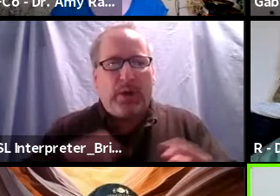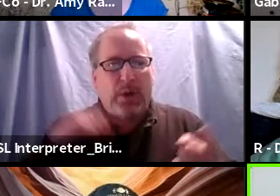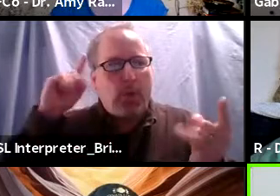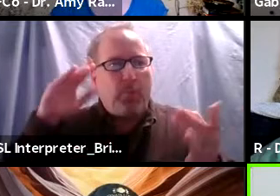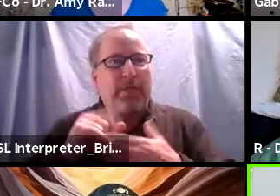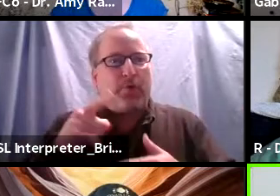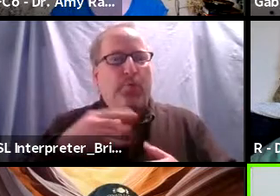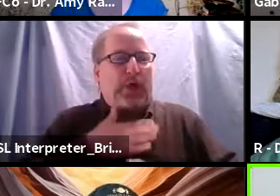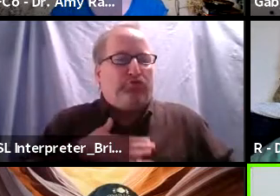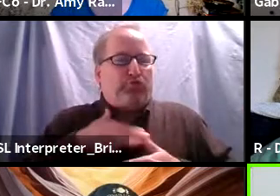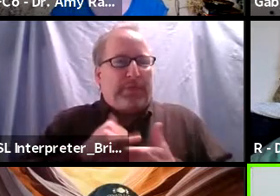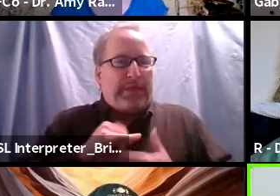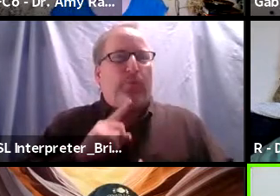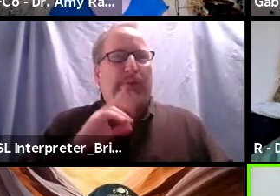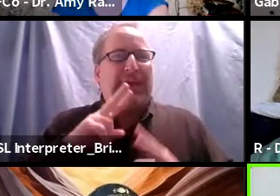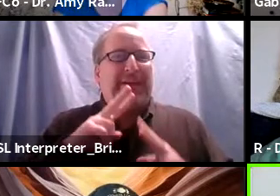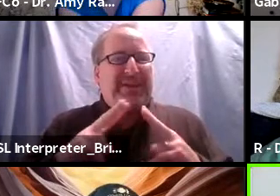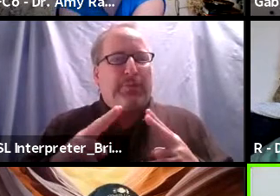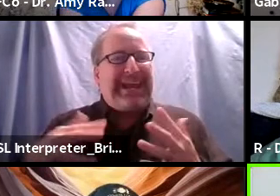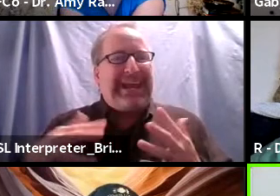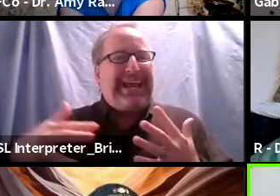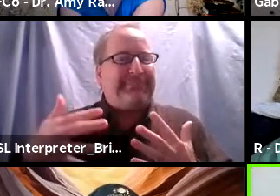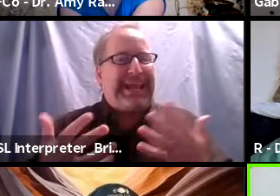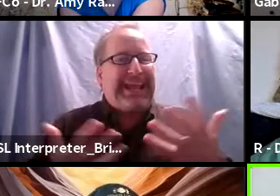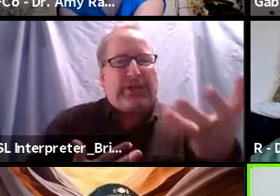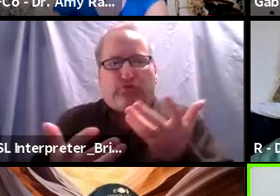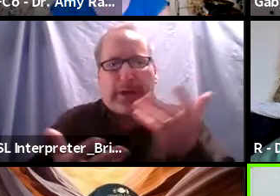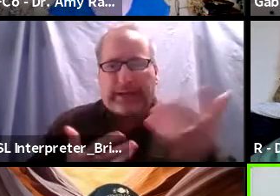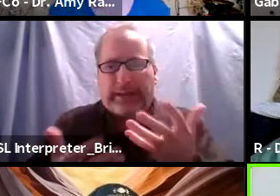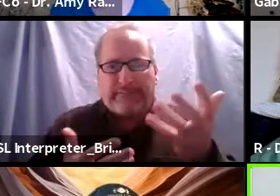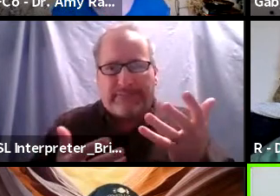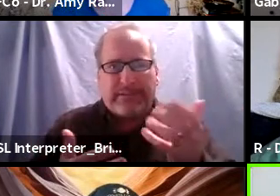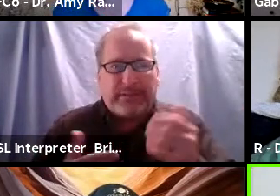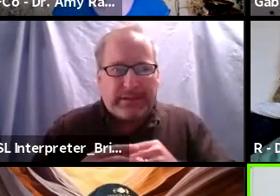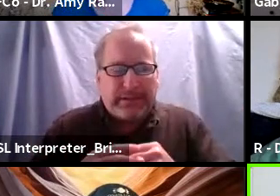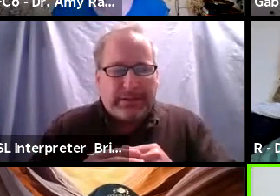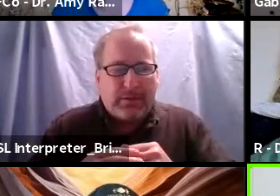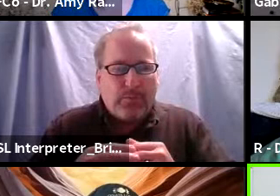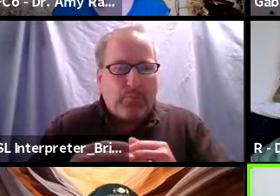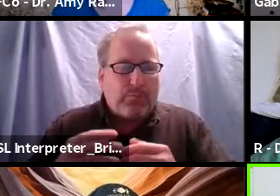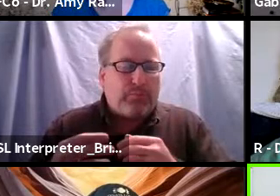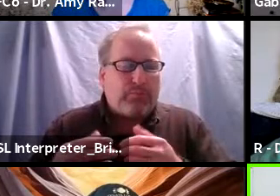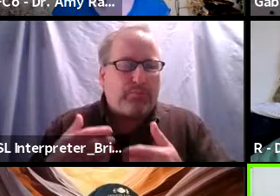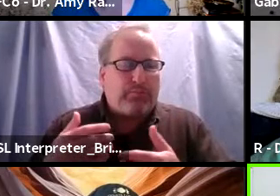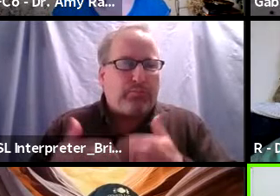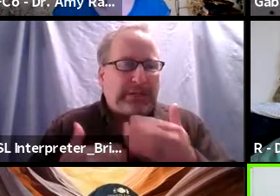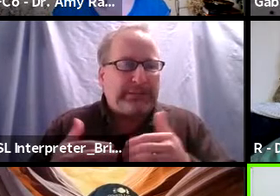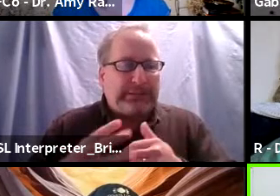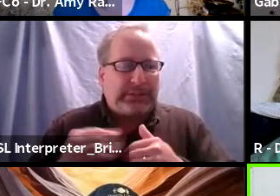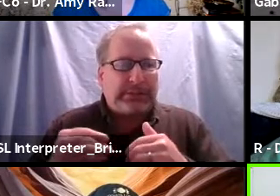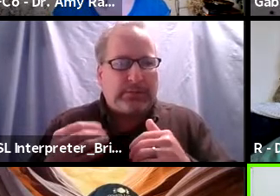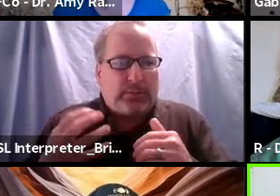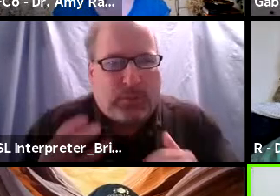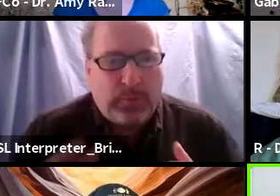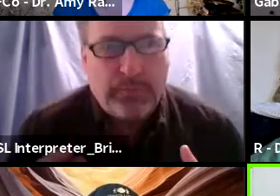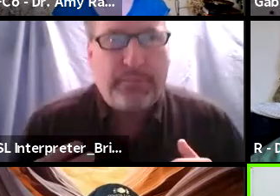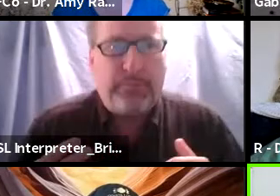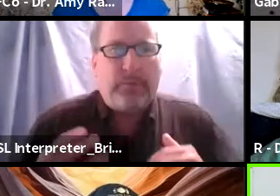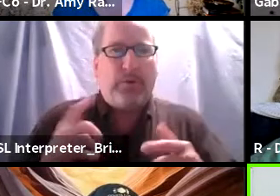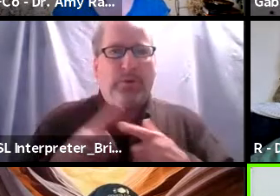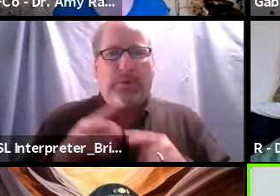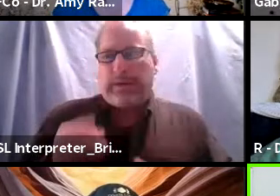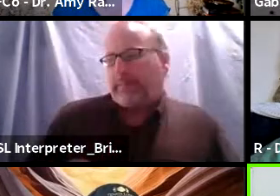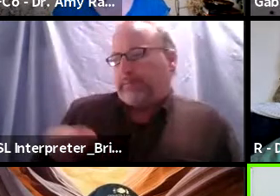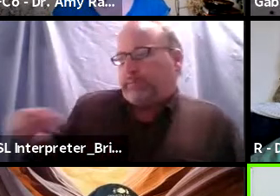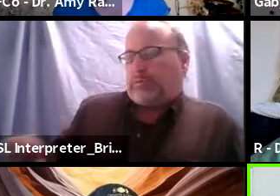enjoy this. It's going to be a very interactive, engaging, hopefully, process. And I just want to now pass it off